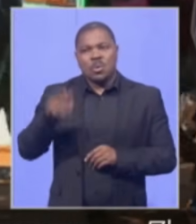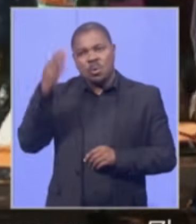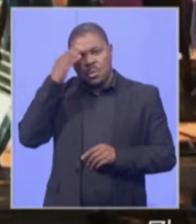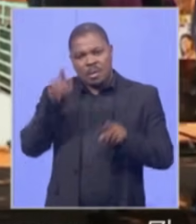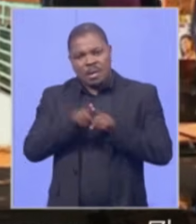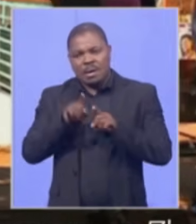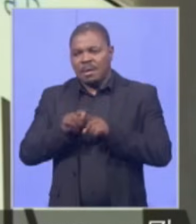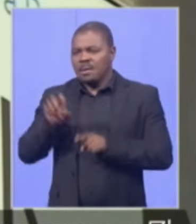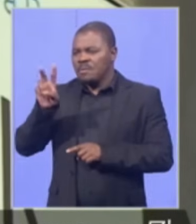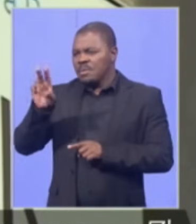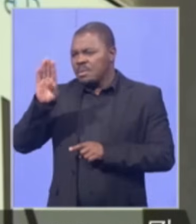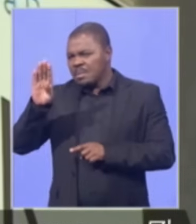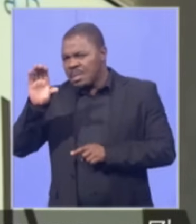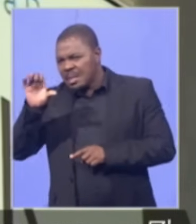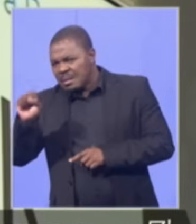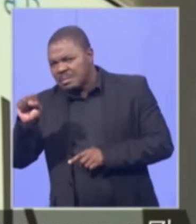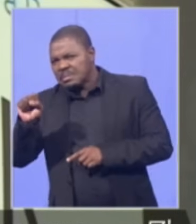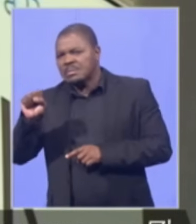of VBS,